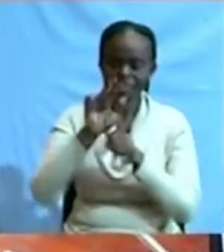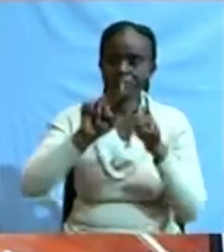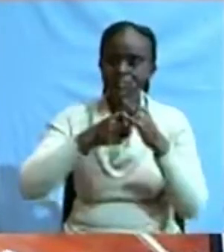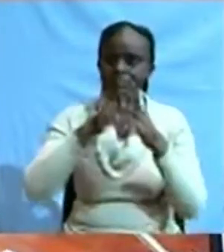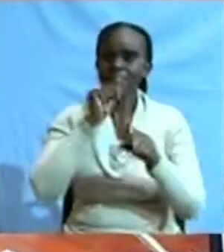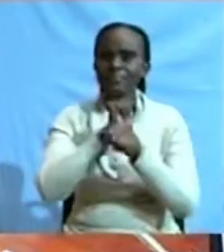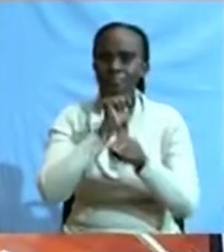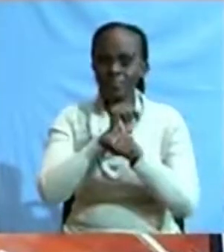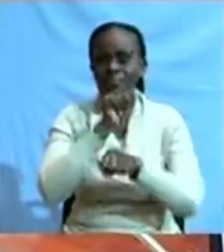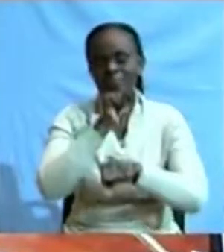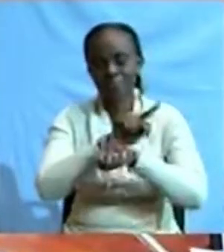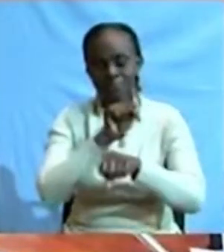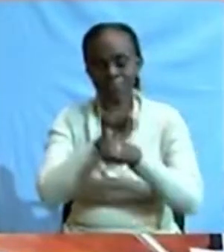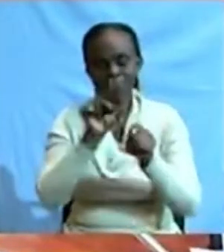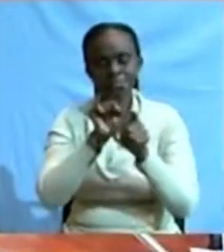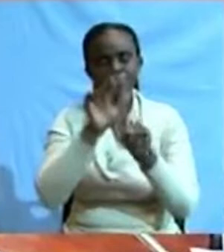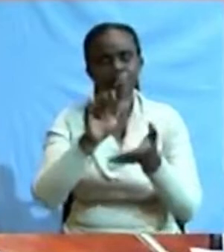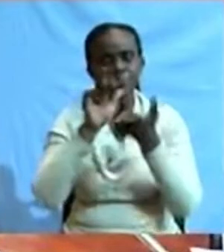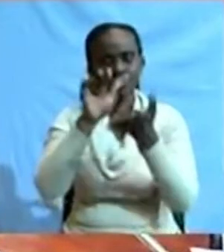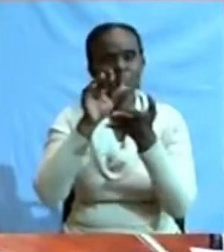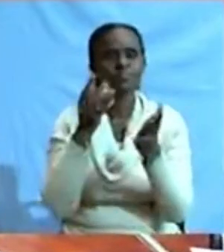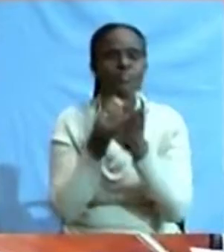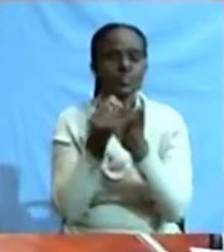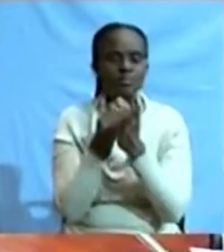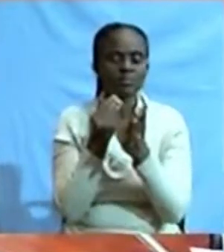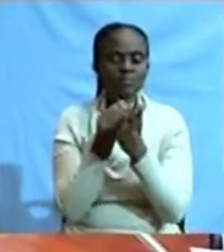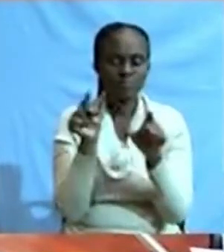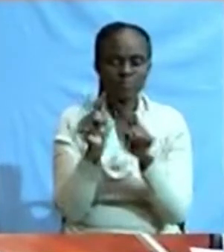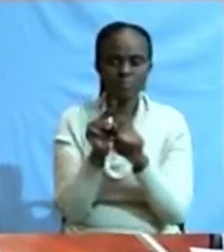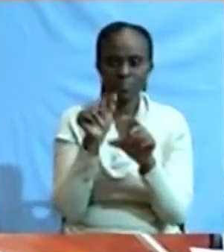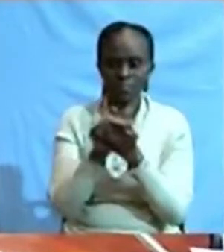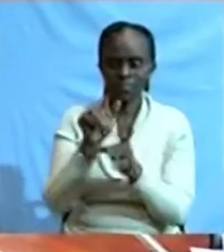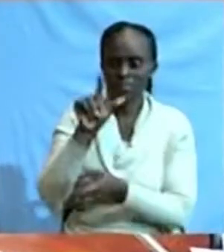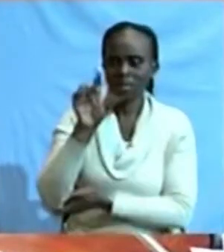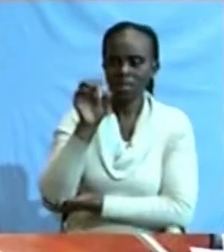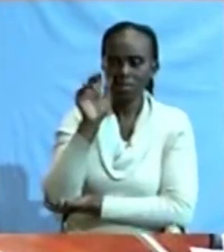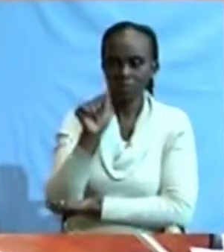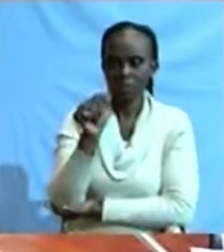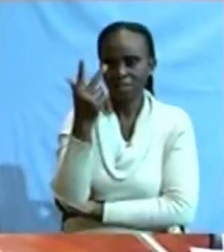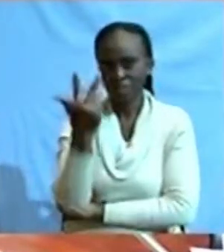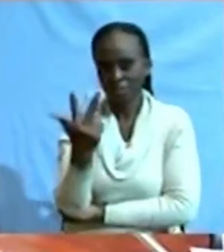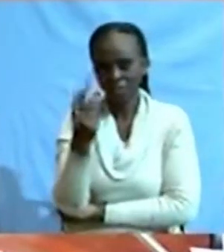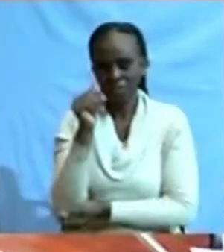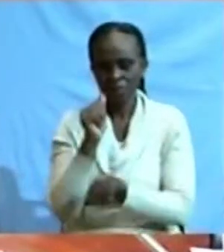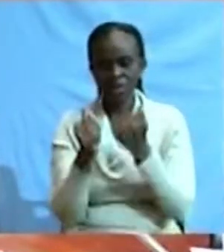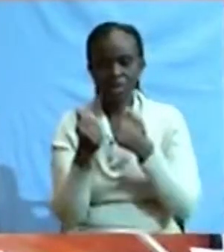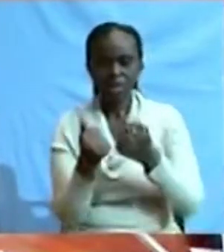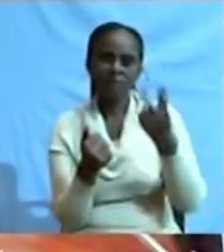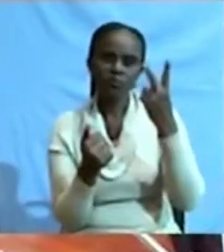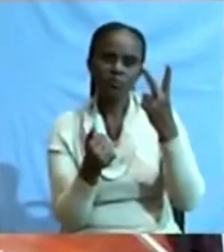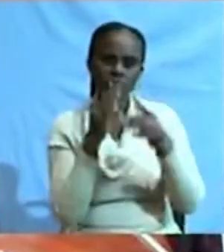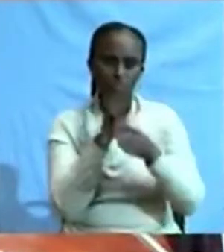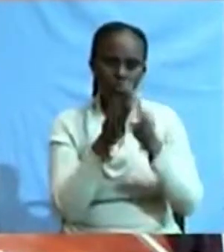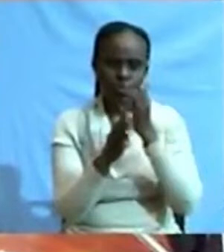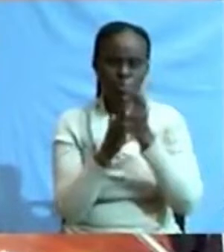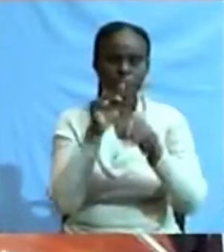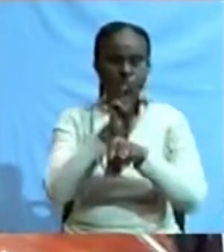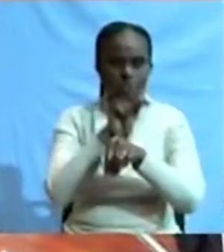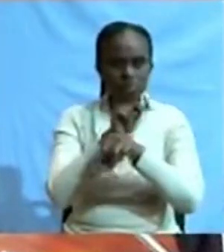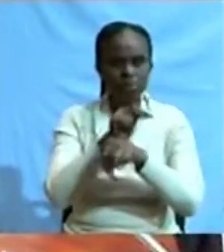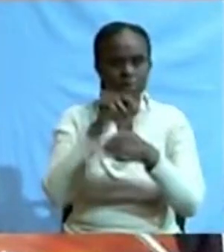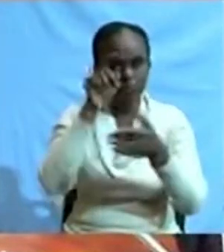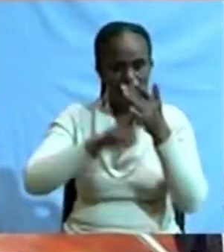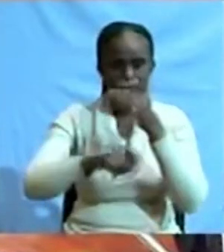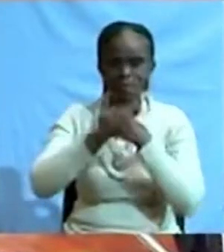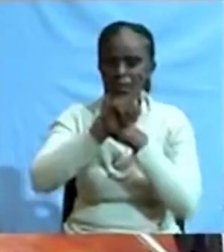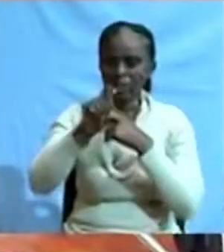commencement. The allocated funds to Lot 3, which had two construction projects, amounted to